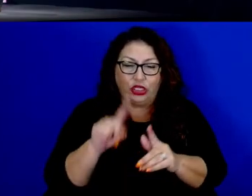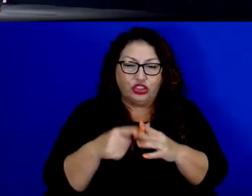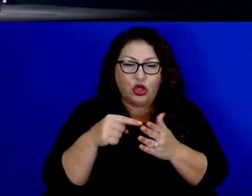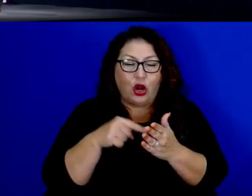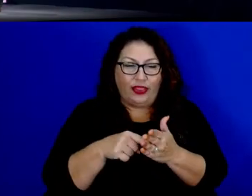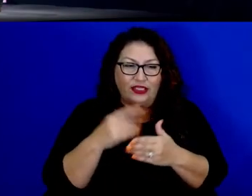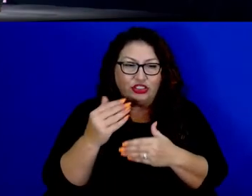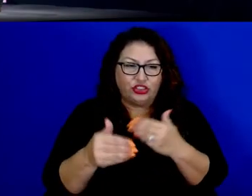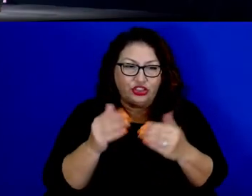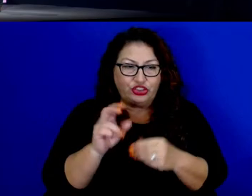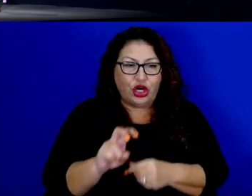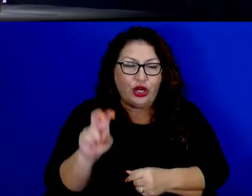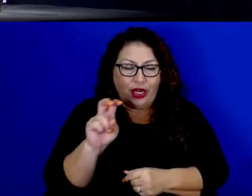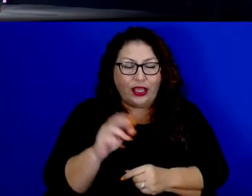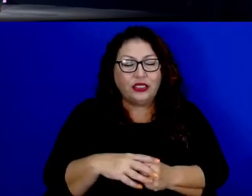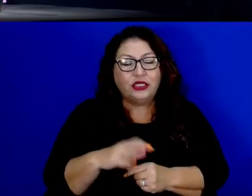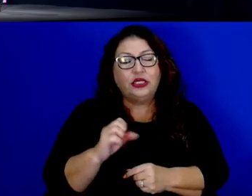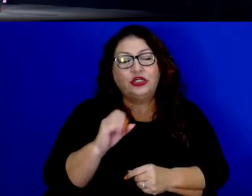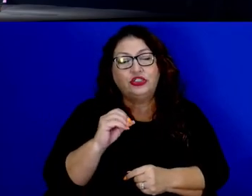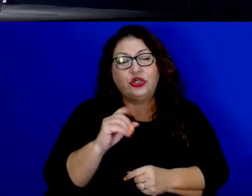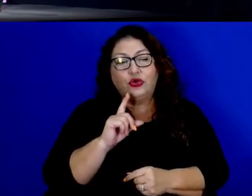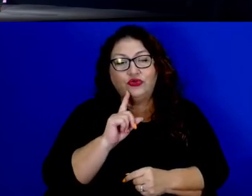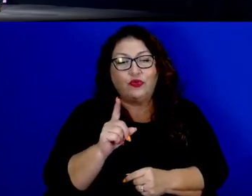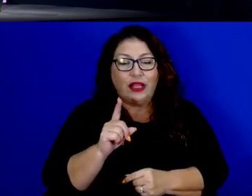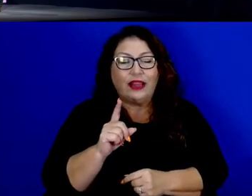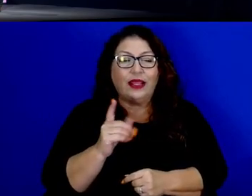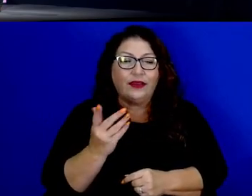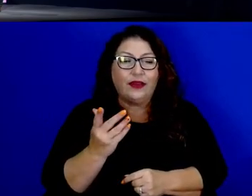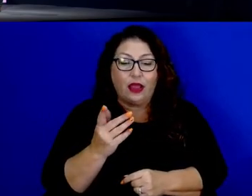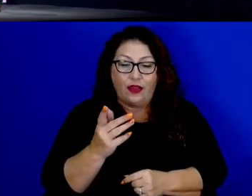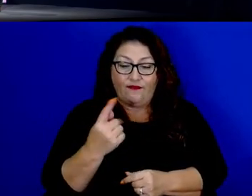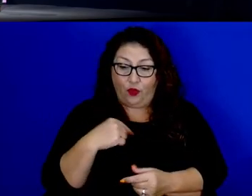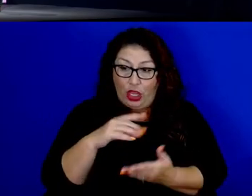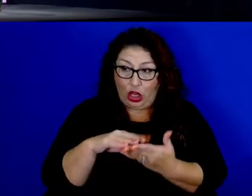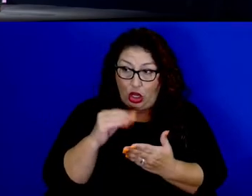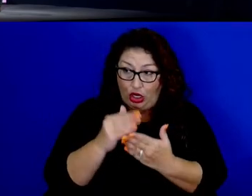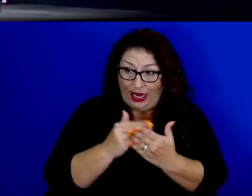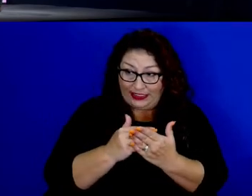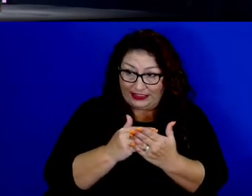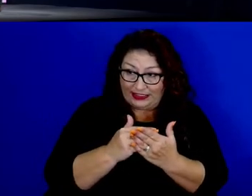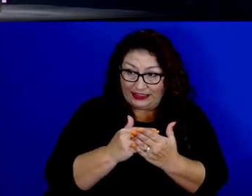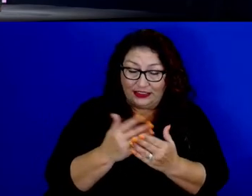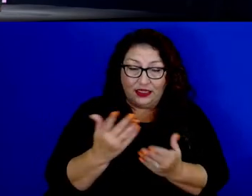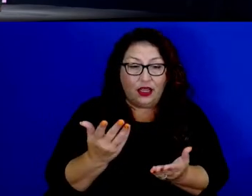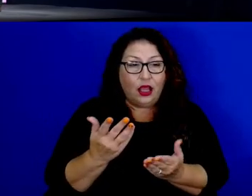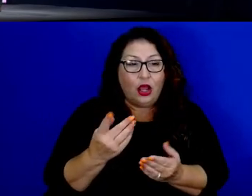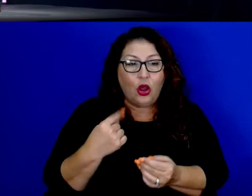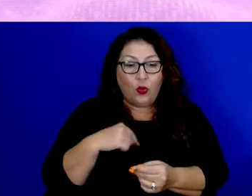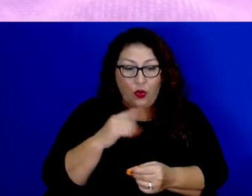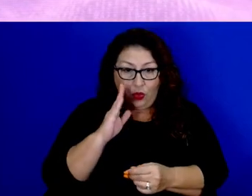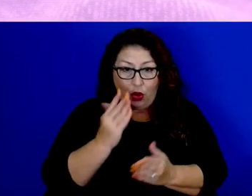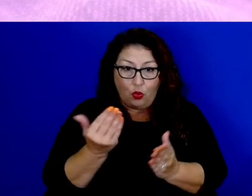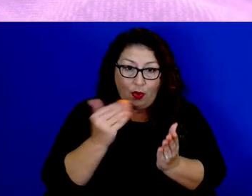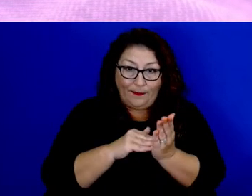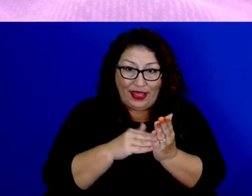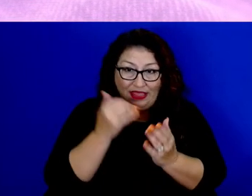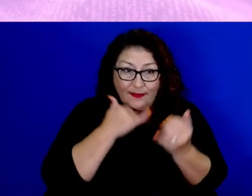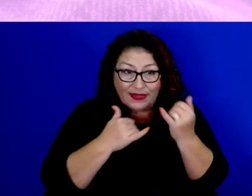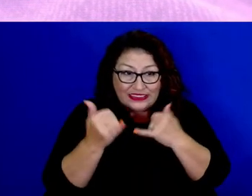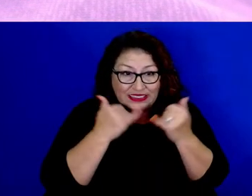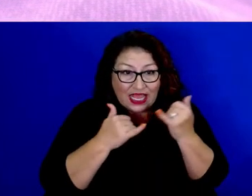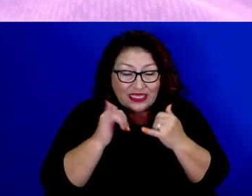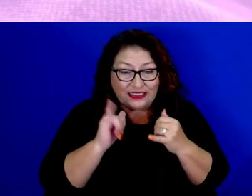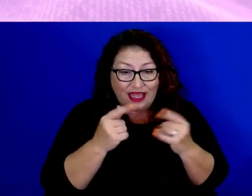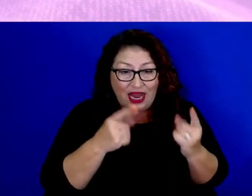it's about, have we learned the lessons? Are we going to repeat the mistakes that happened after